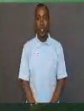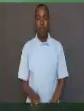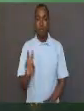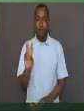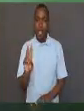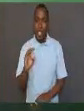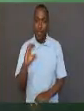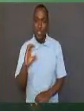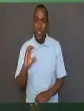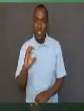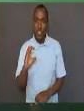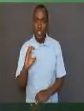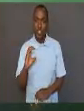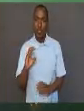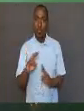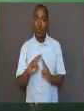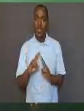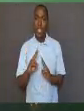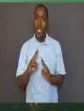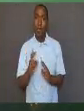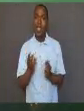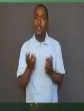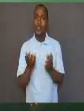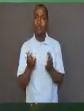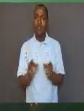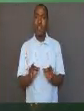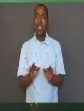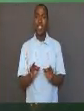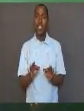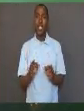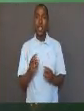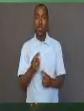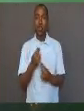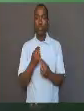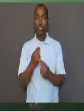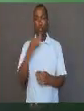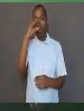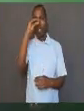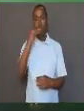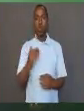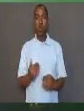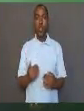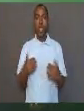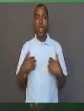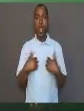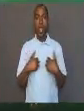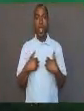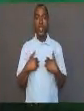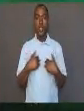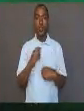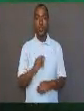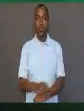Vitamin C is an essential nutrient for humans as well as certain